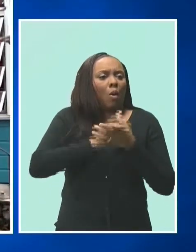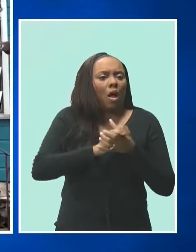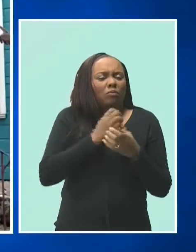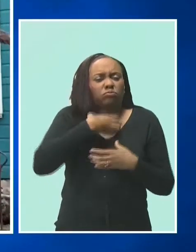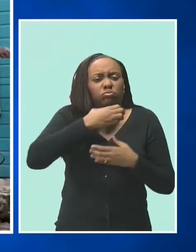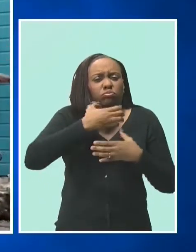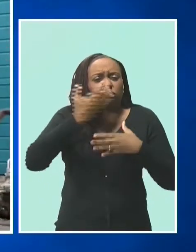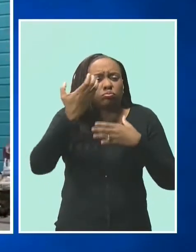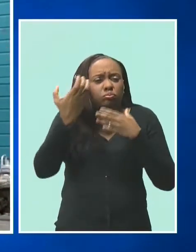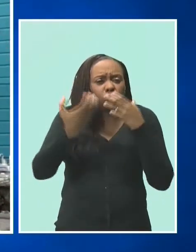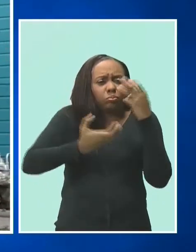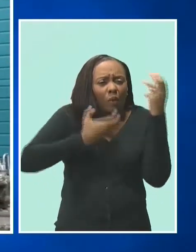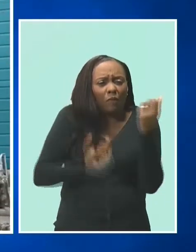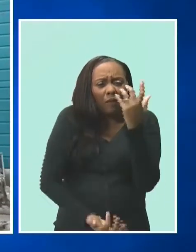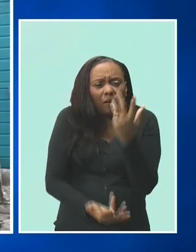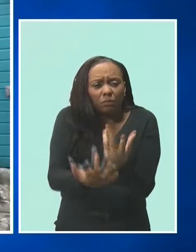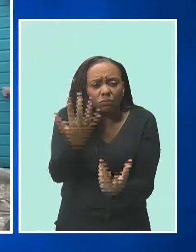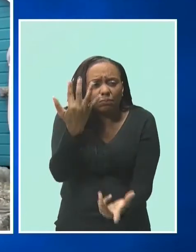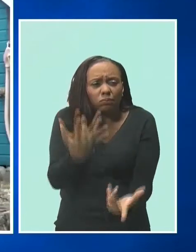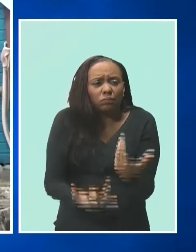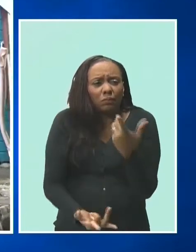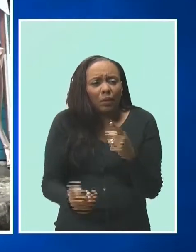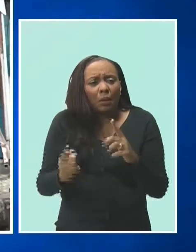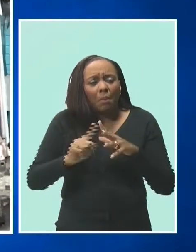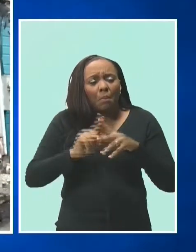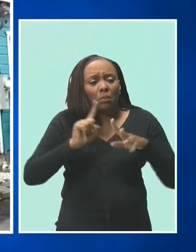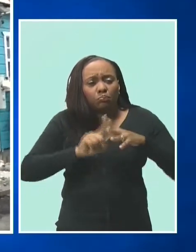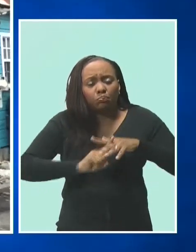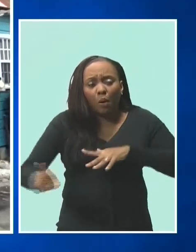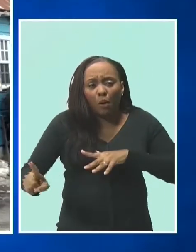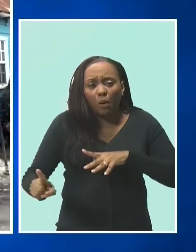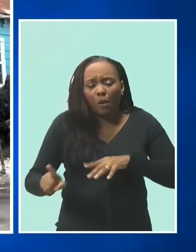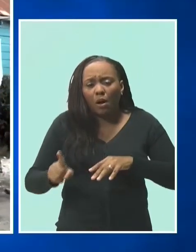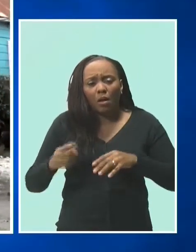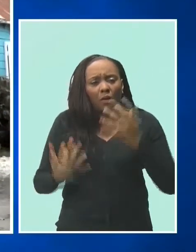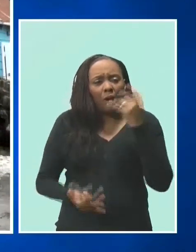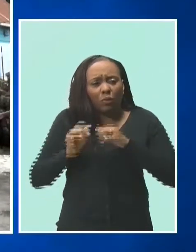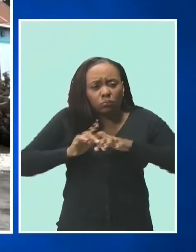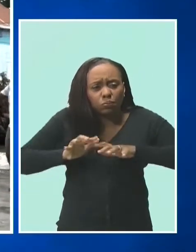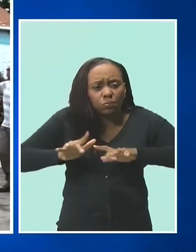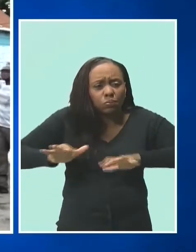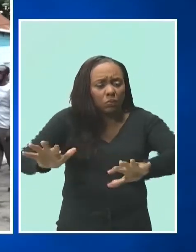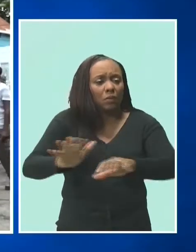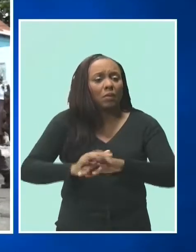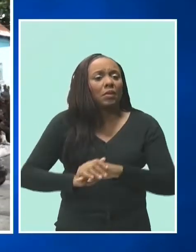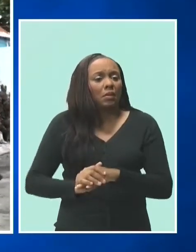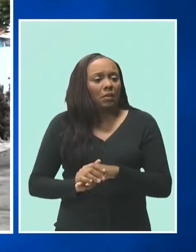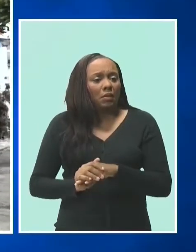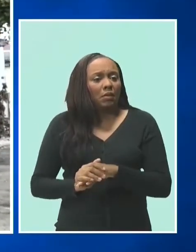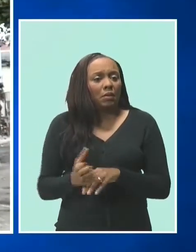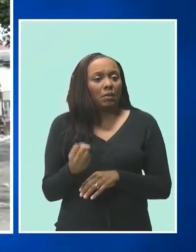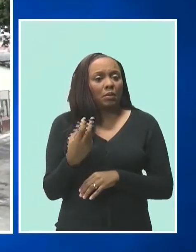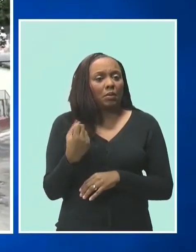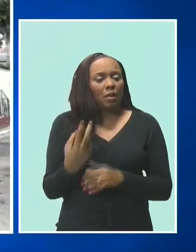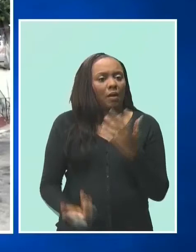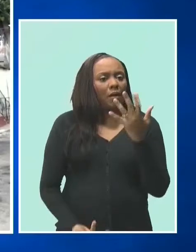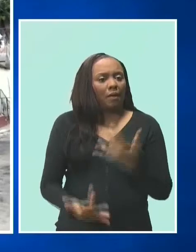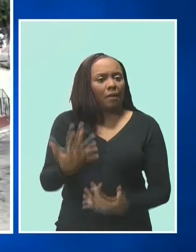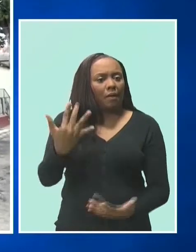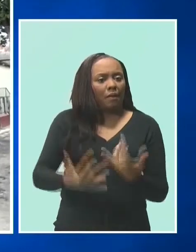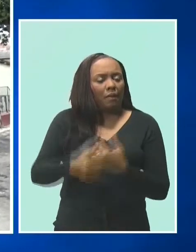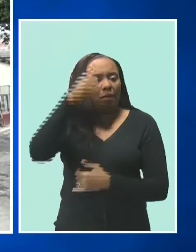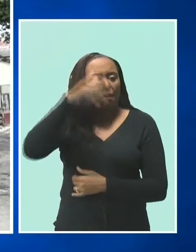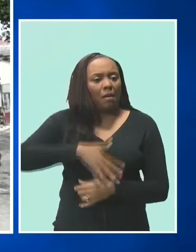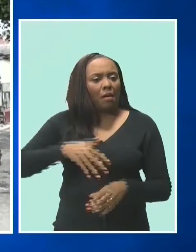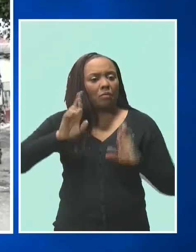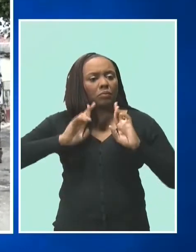spread quickly and he was forced to run outside. 3 water tenders along with 12 fire officers under the command of Divisional Officer Fields